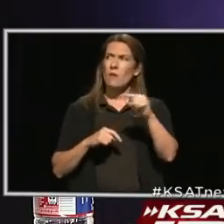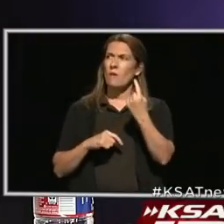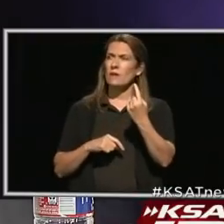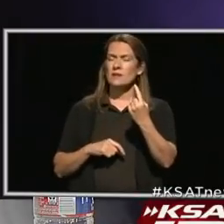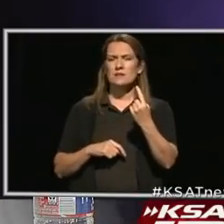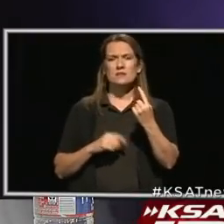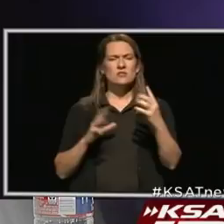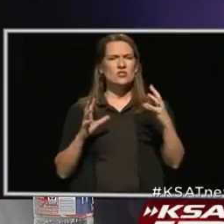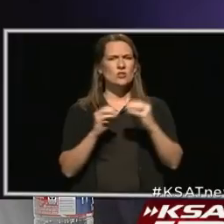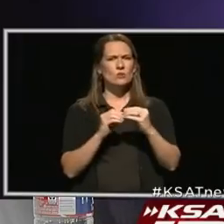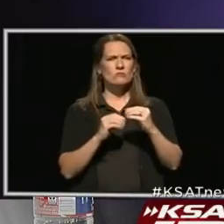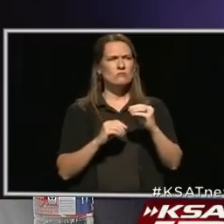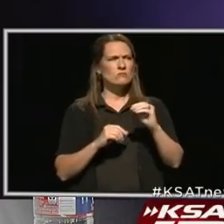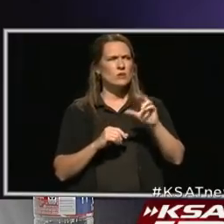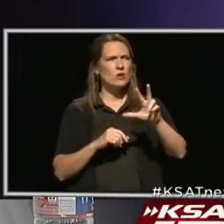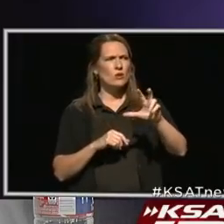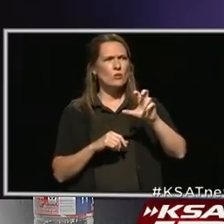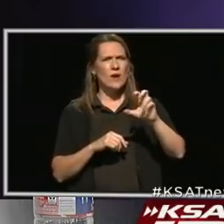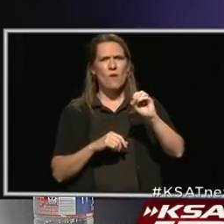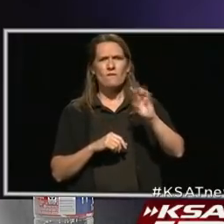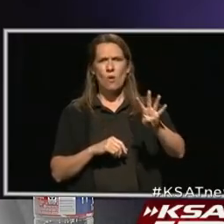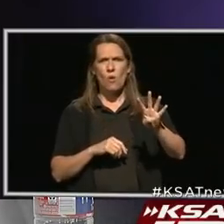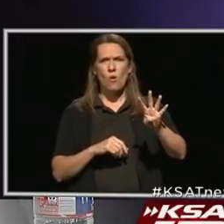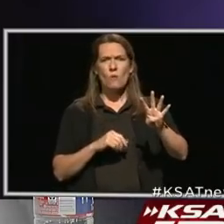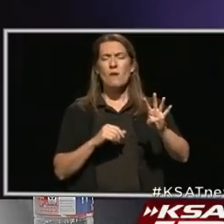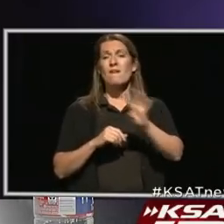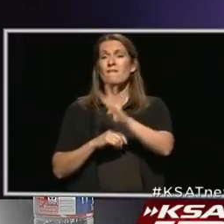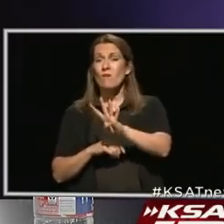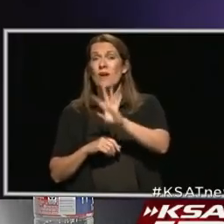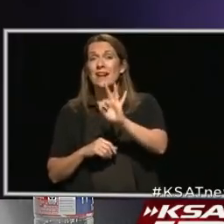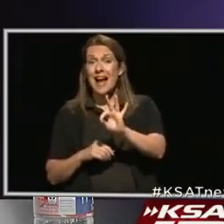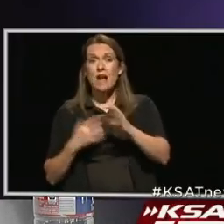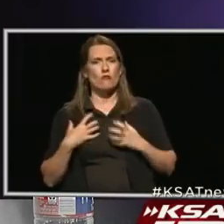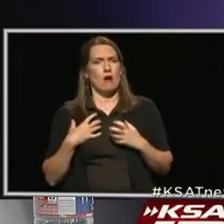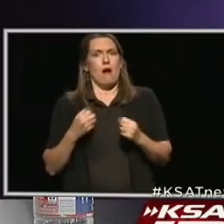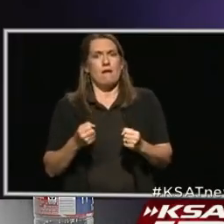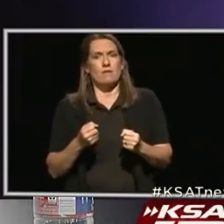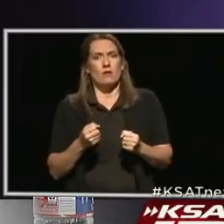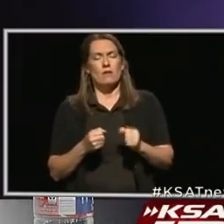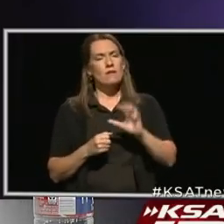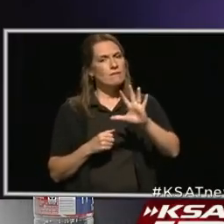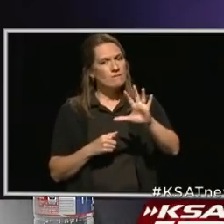had a total now, I think, of 304, but we've had 49 recoveries.